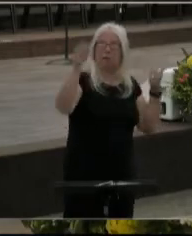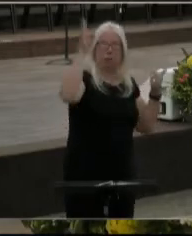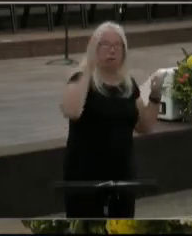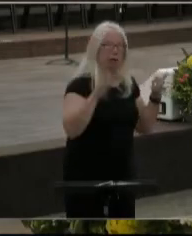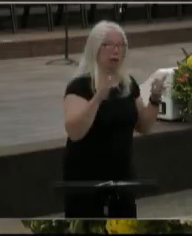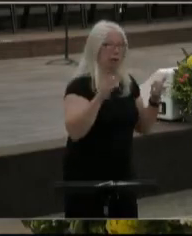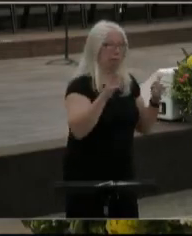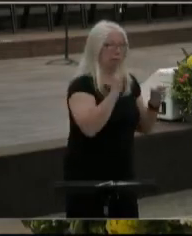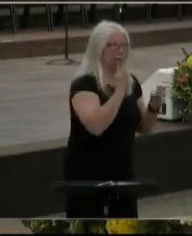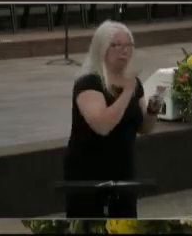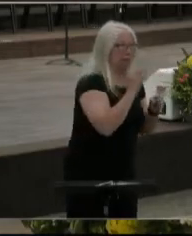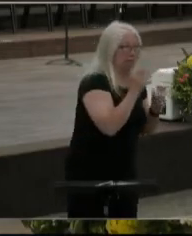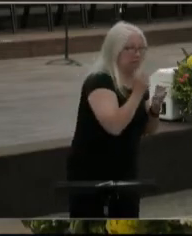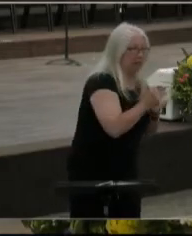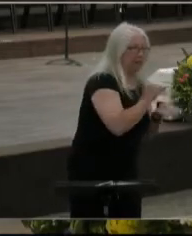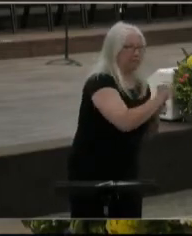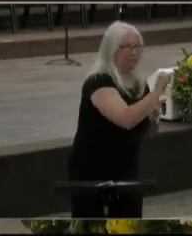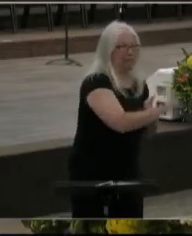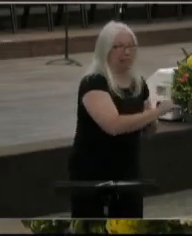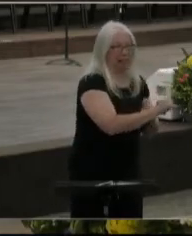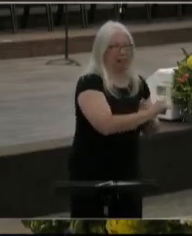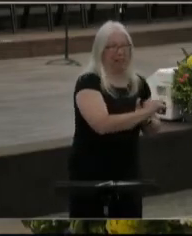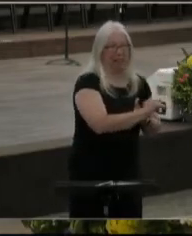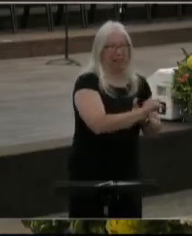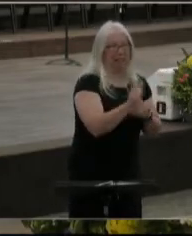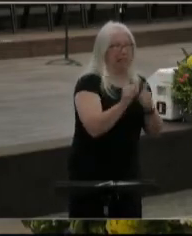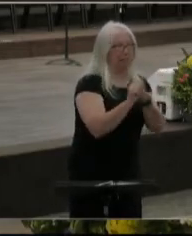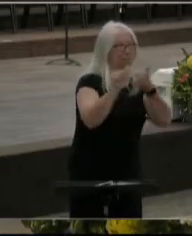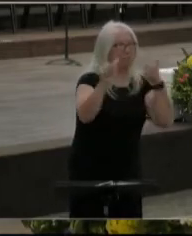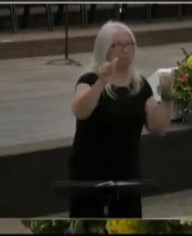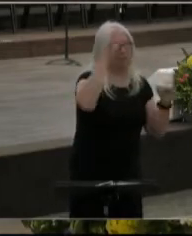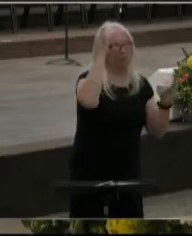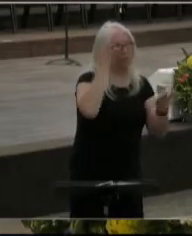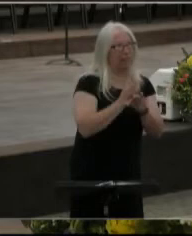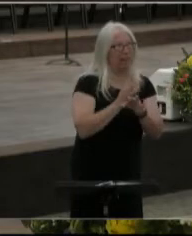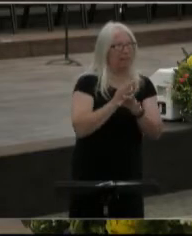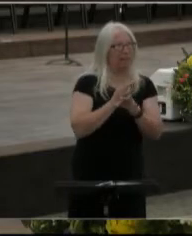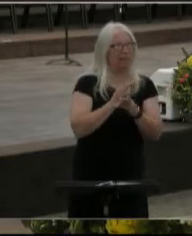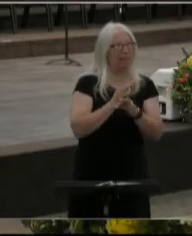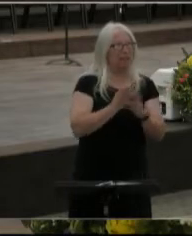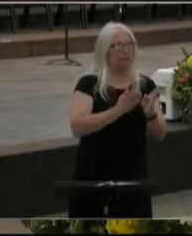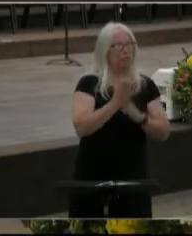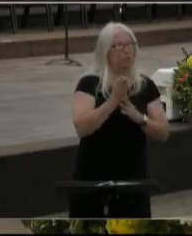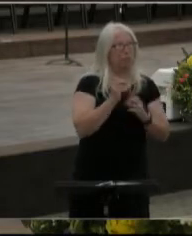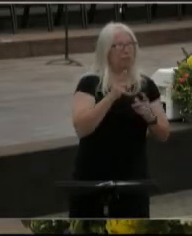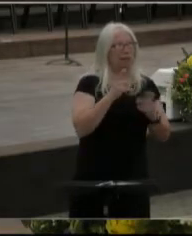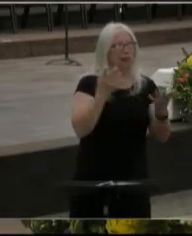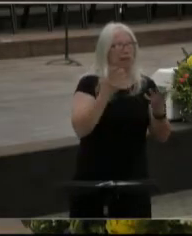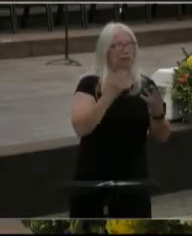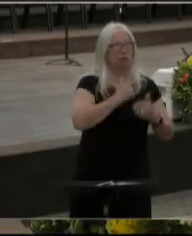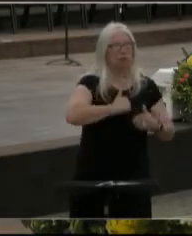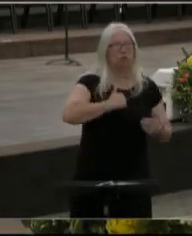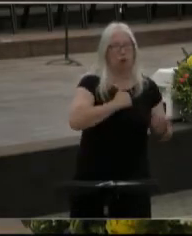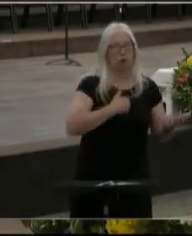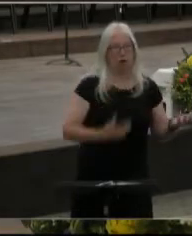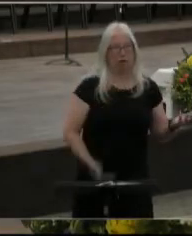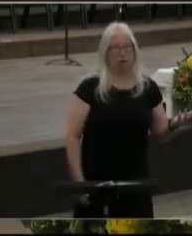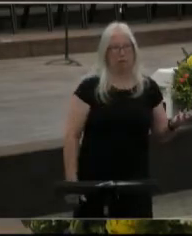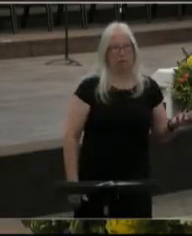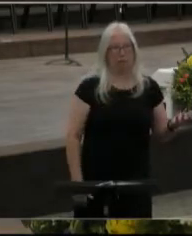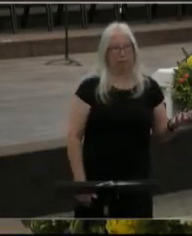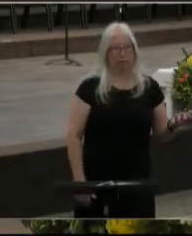People have coveted after it, he says, and they have erred from the faith, and they pierce themselves through with many what, church? Pierce through with